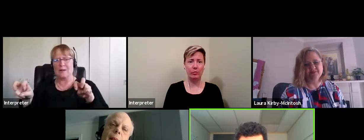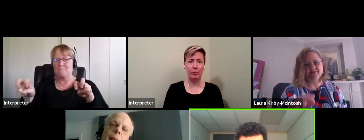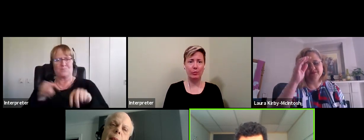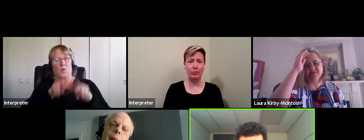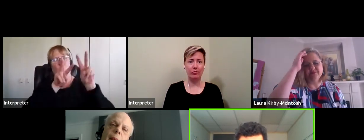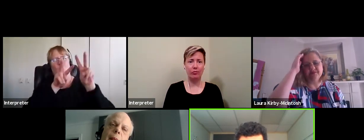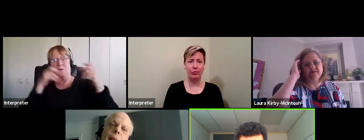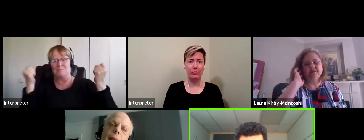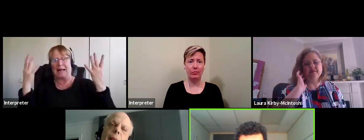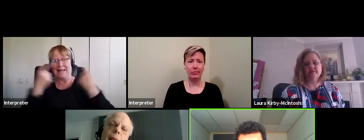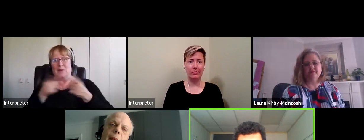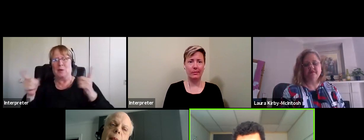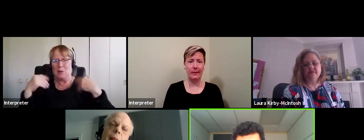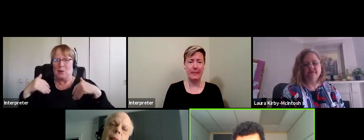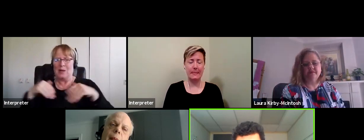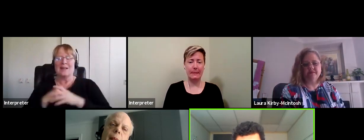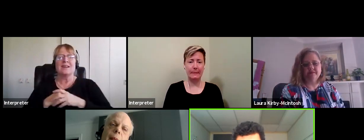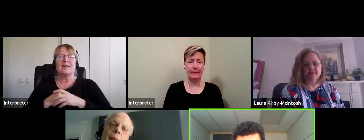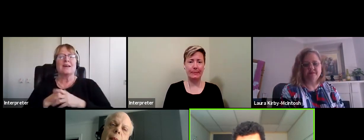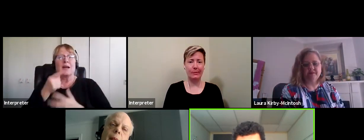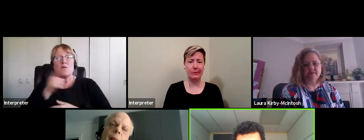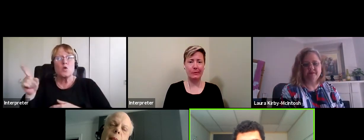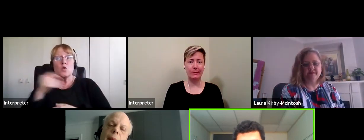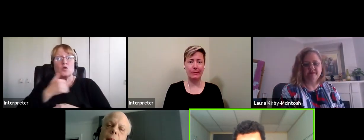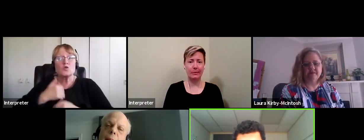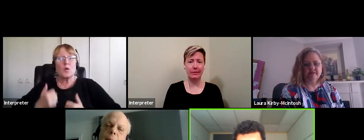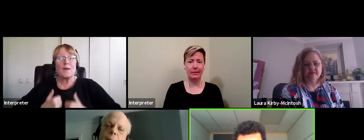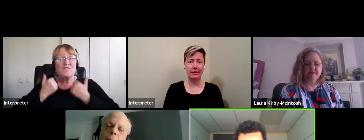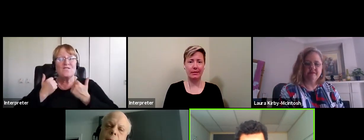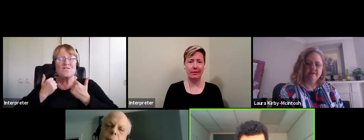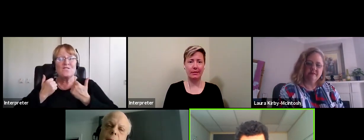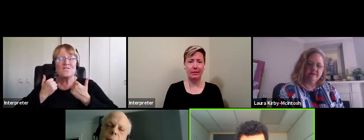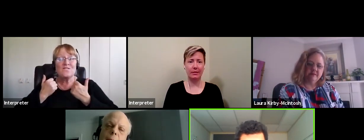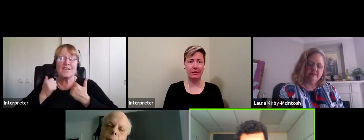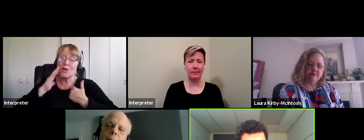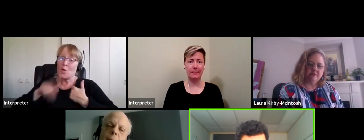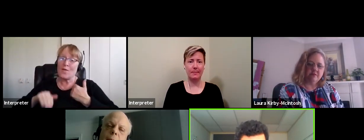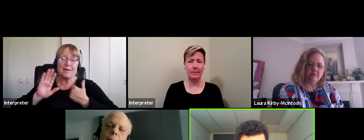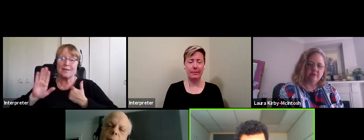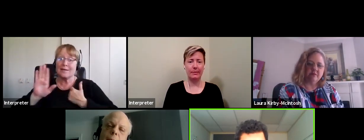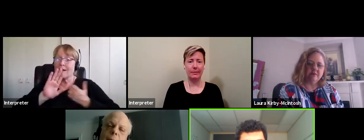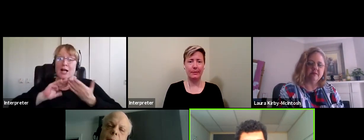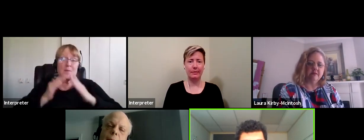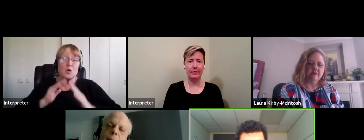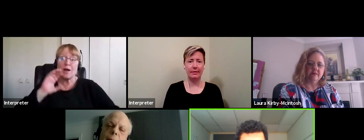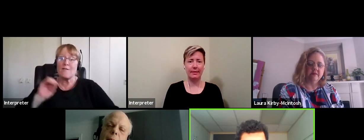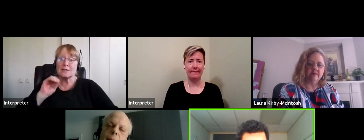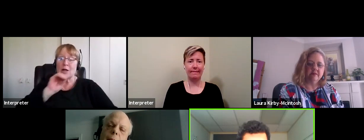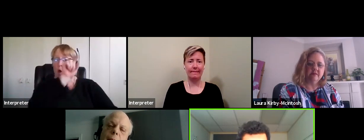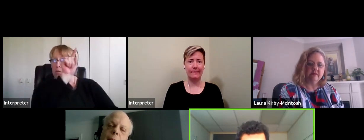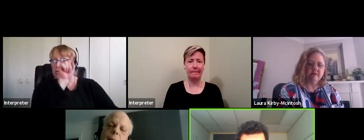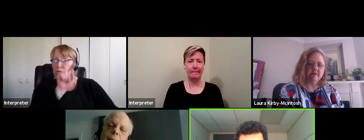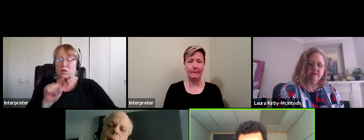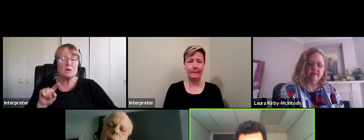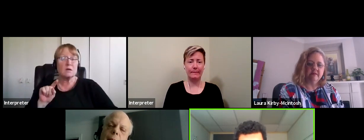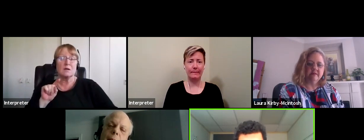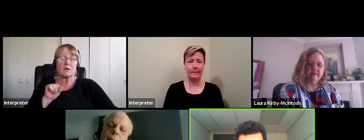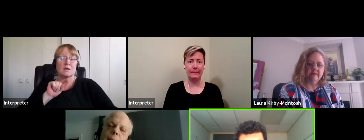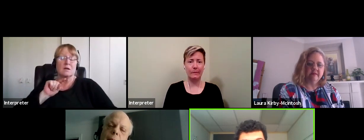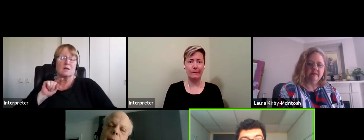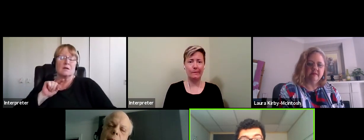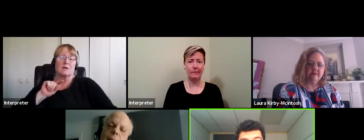the bat, I'll say that Community Living Toronto, there's a version of us in every community across the province. Every city,